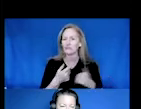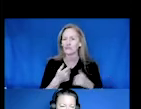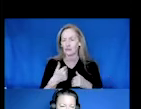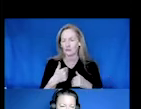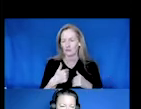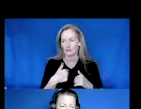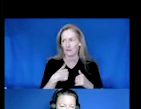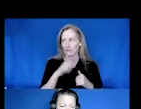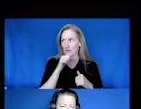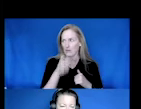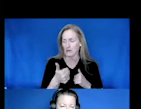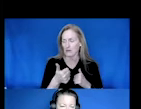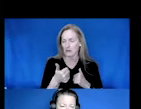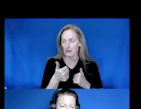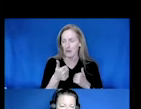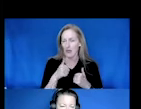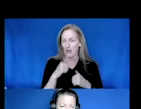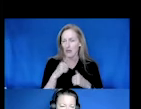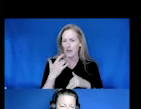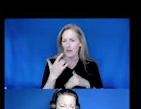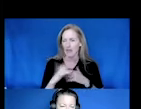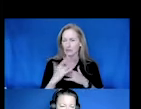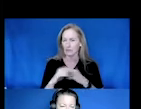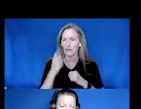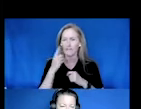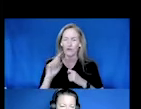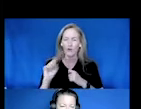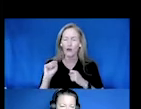be difficult for them to